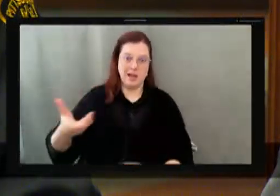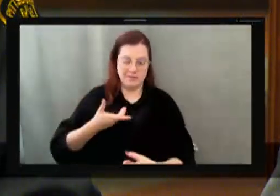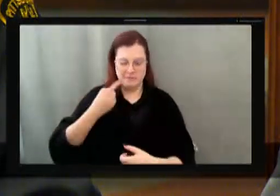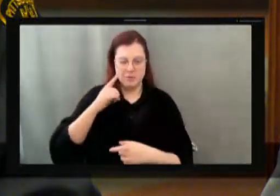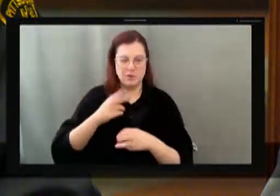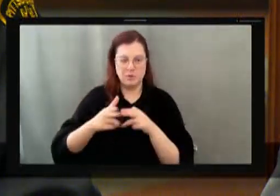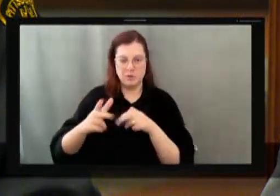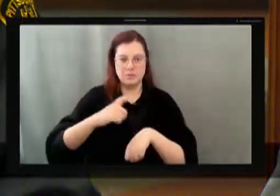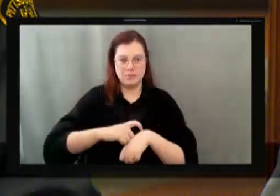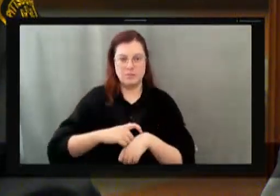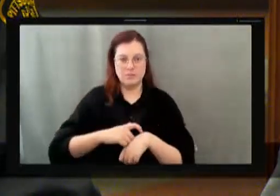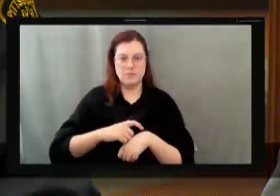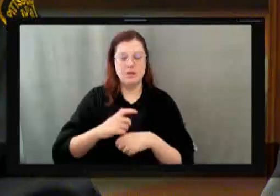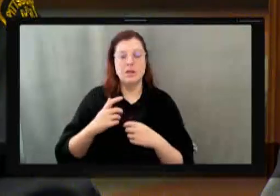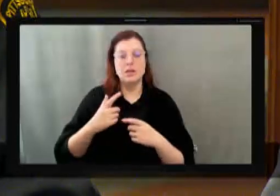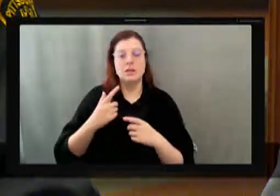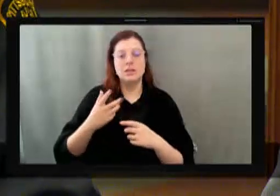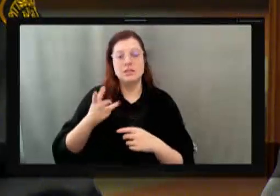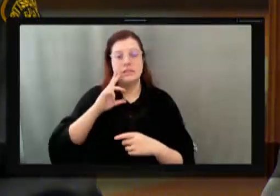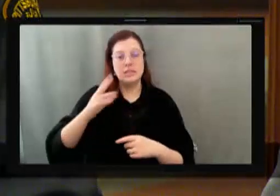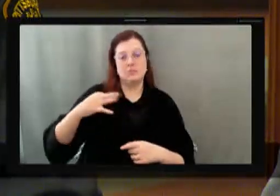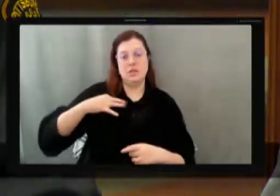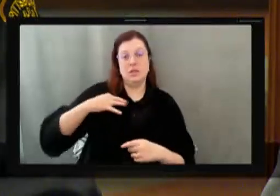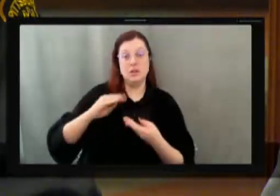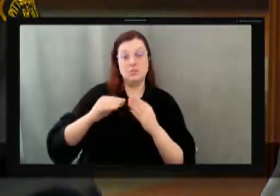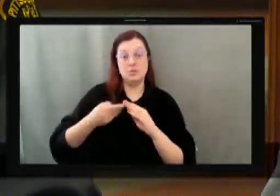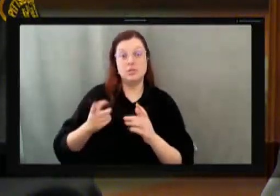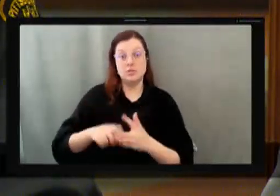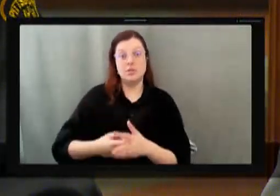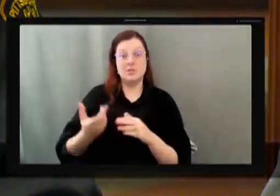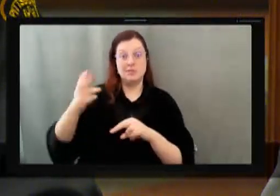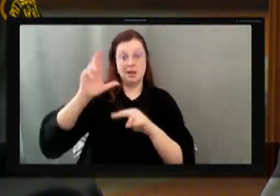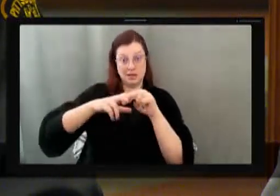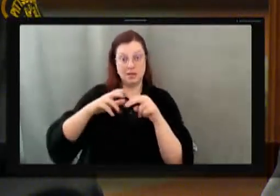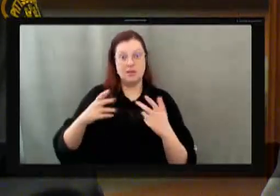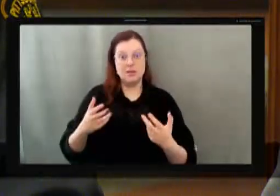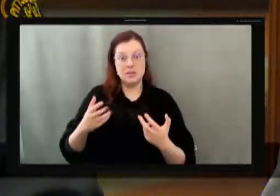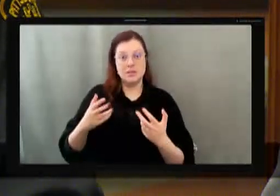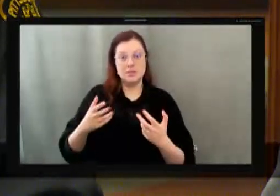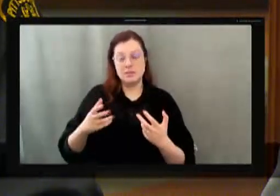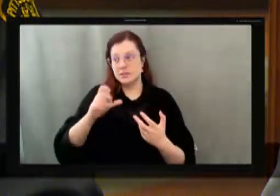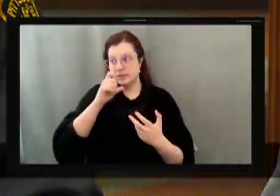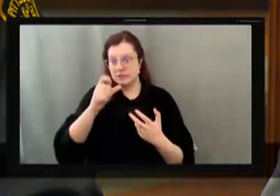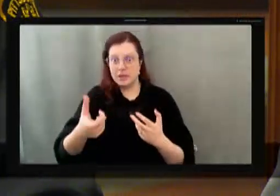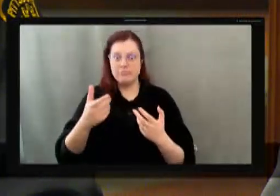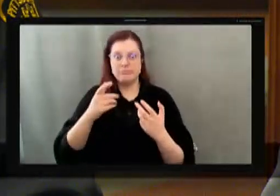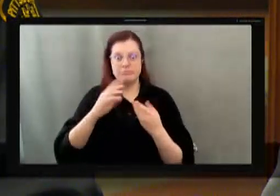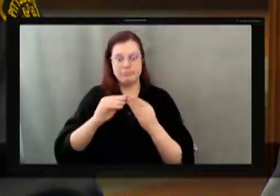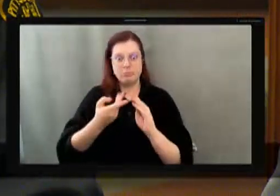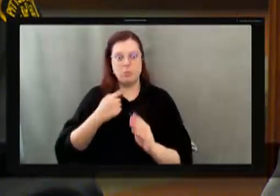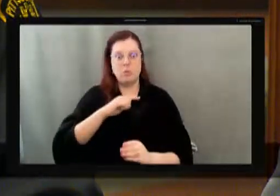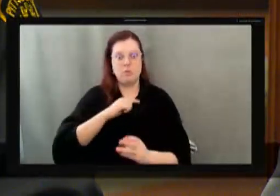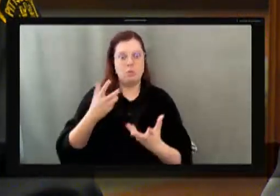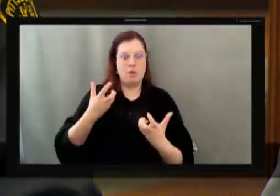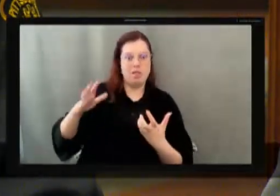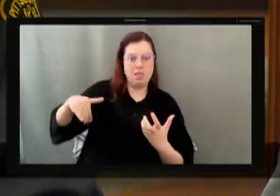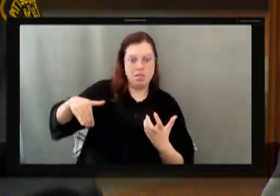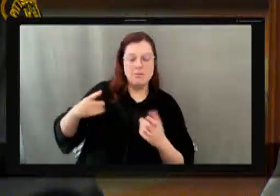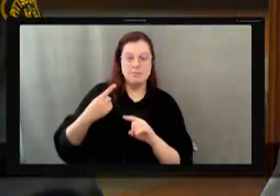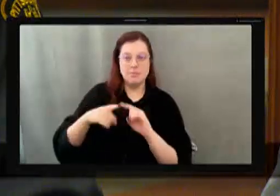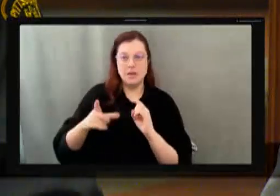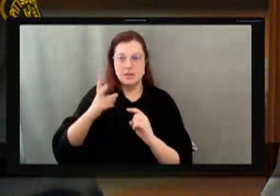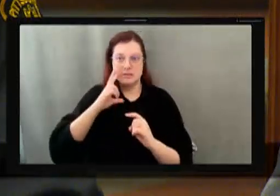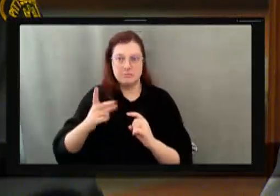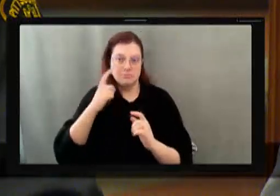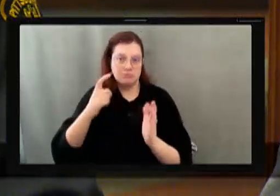rise now. Not to the level we want, but we're seeing a return of that. I think if there's not one